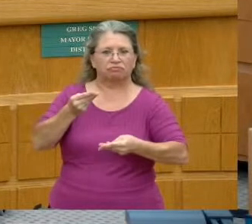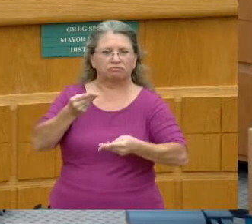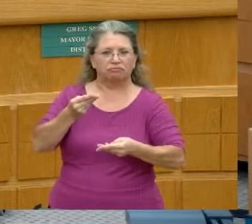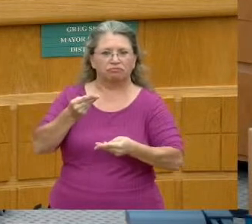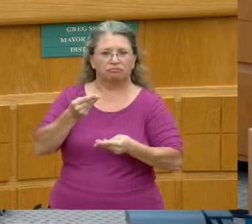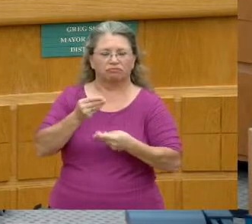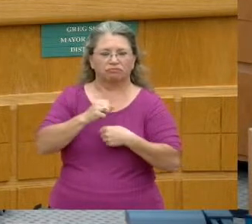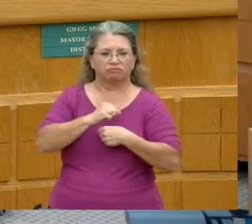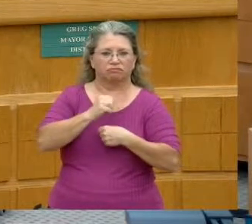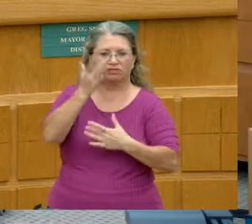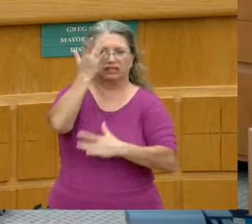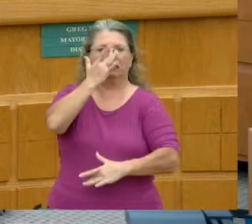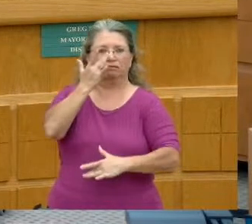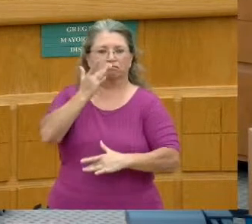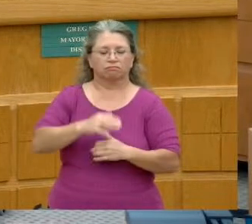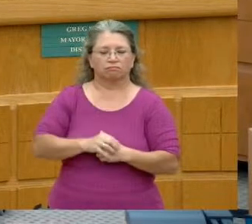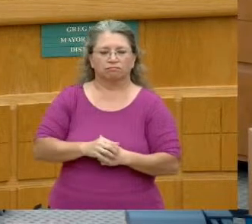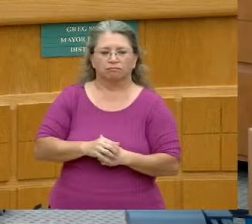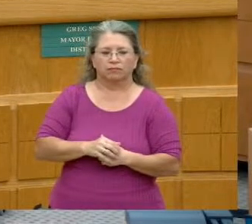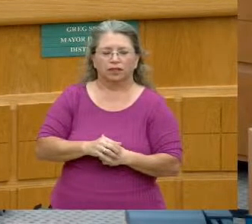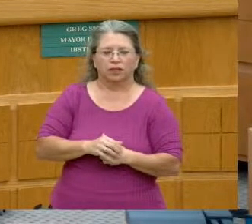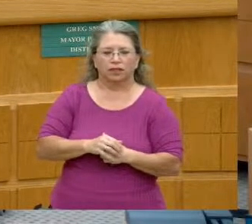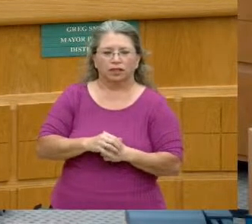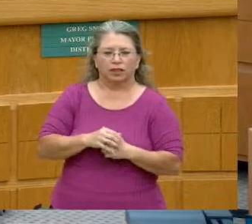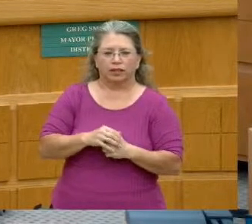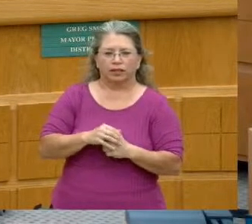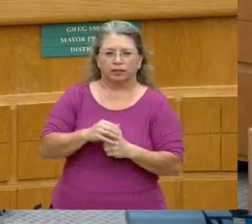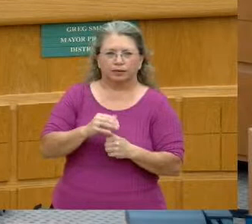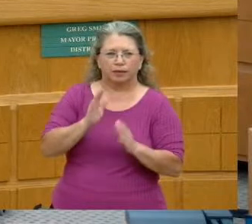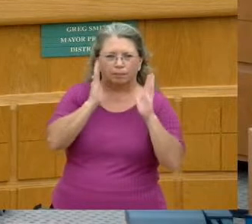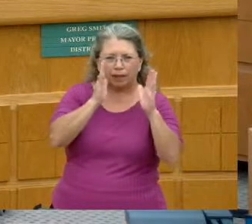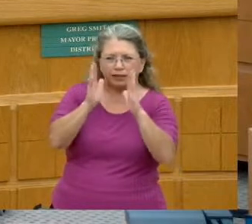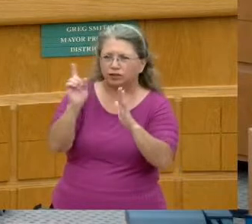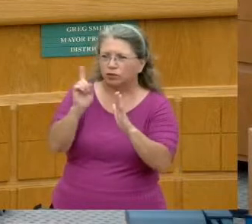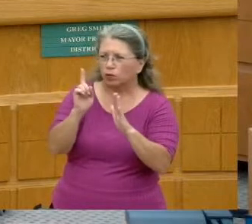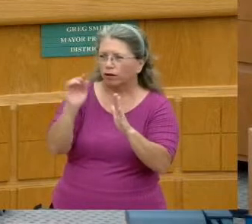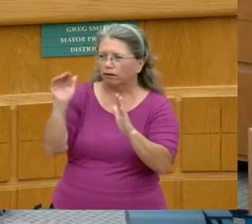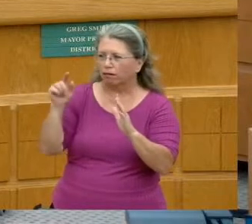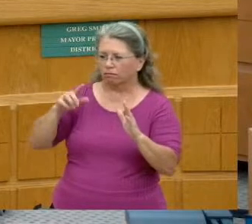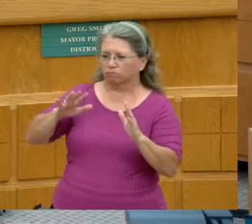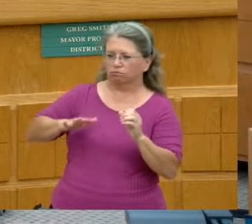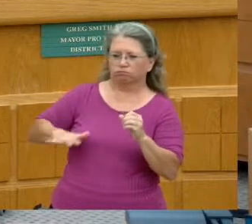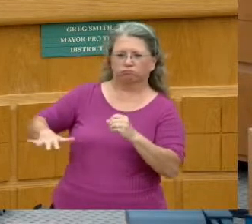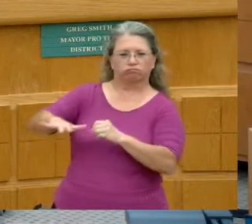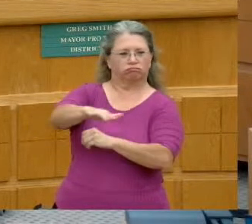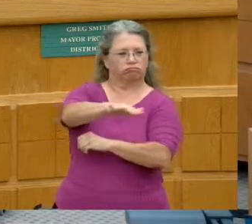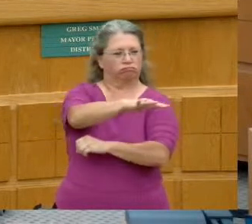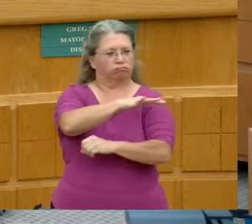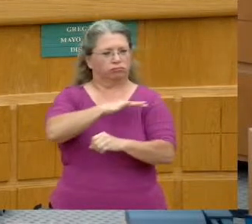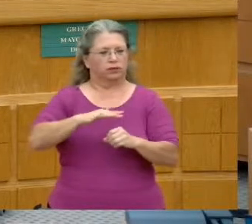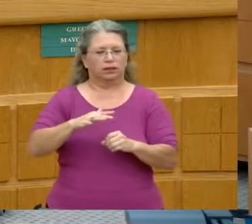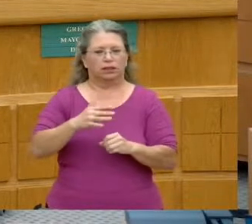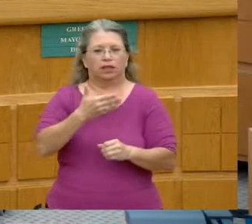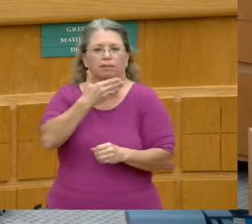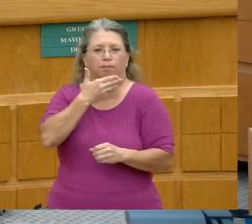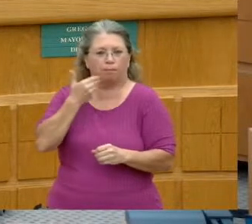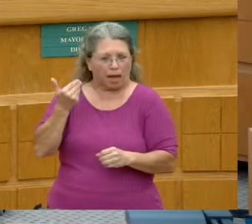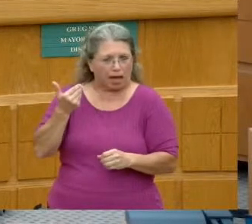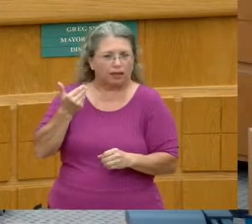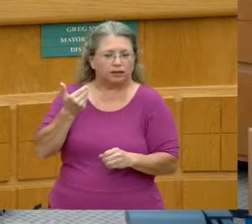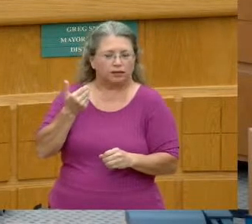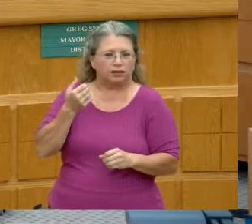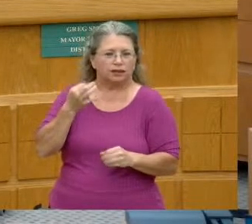of your surroundings, and try to, even though the stay-at-home orders have been lifted, it's still probably better to minimize travel and